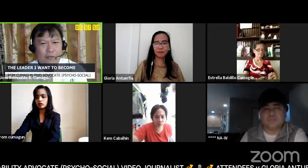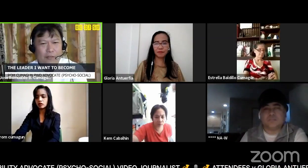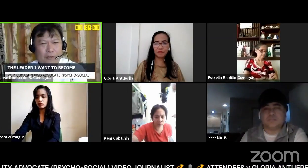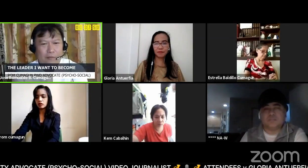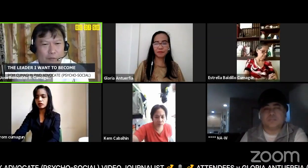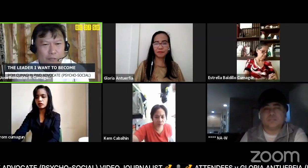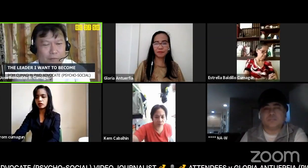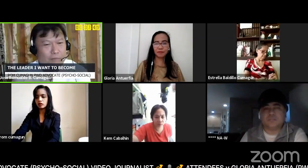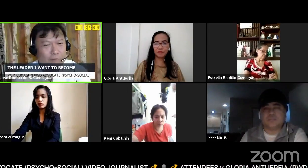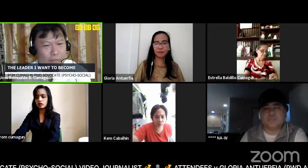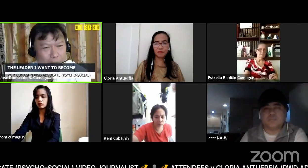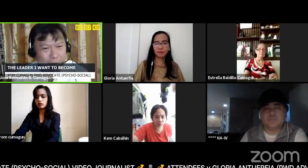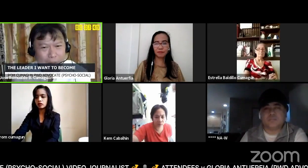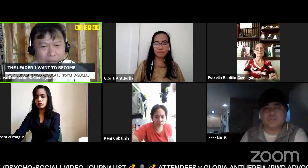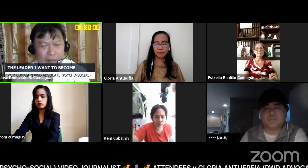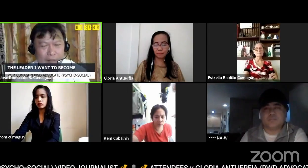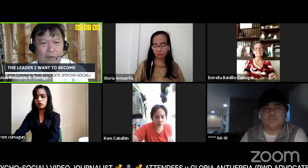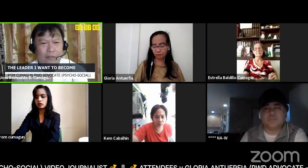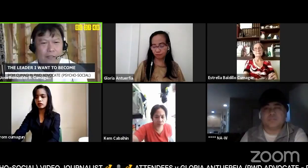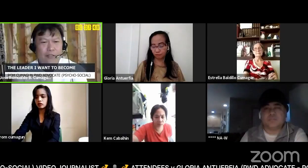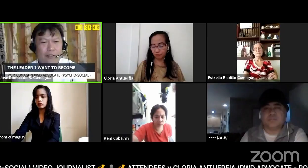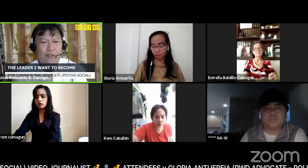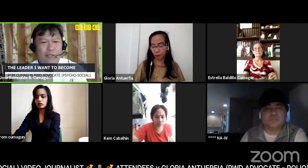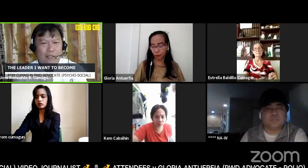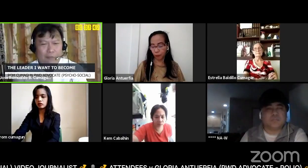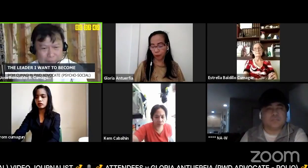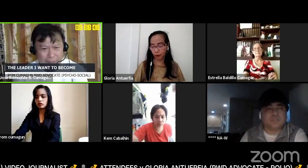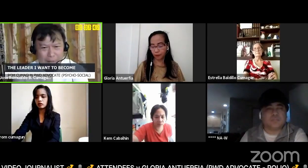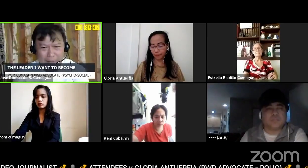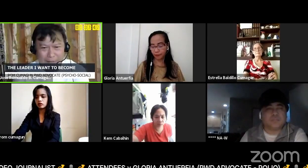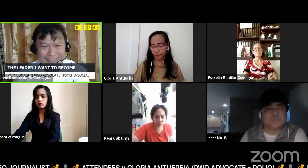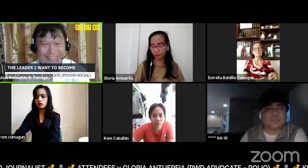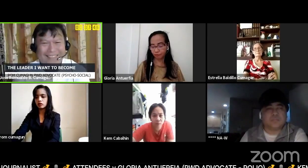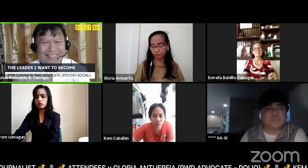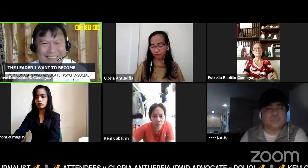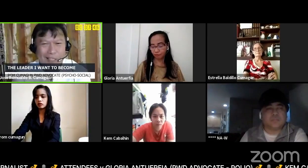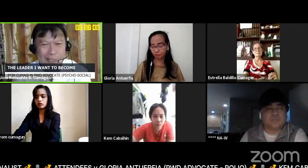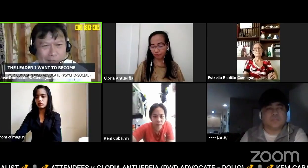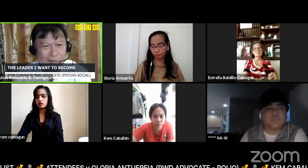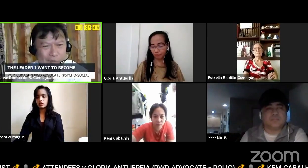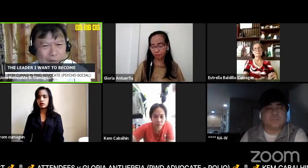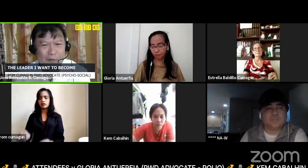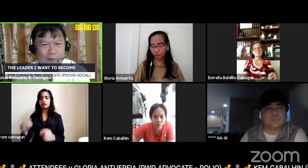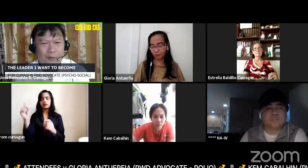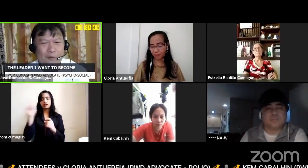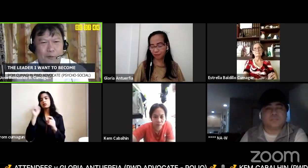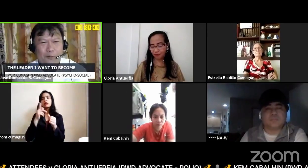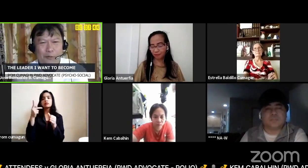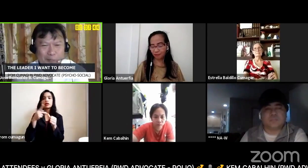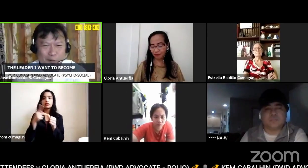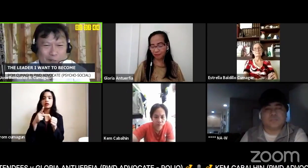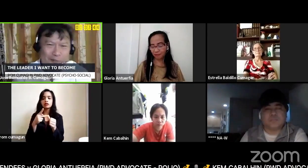And then, of course, the fourth priority in order is yourself. Okay, what things you have